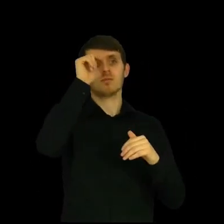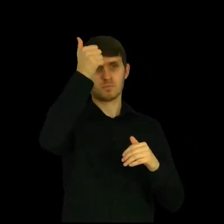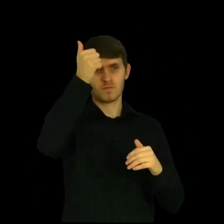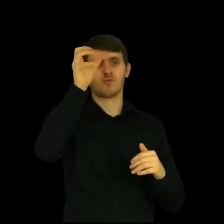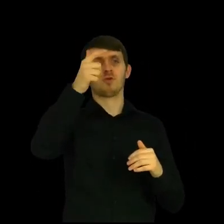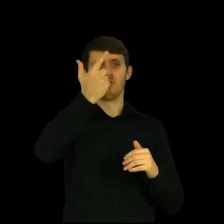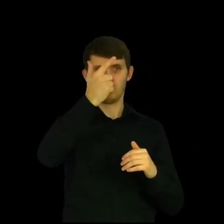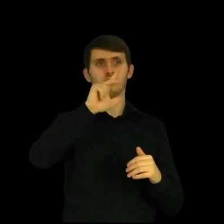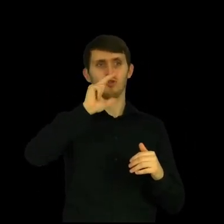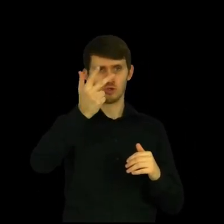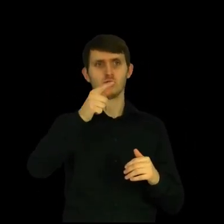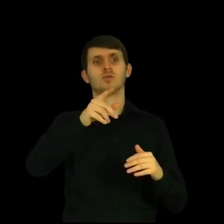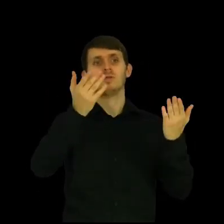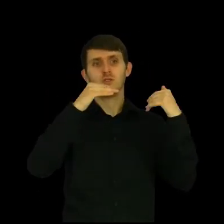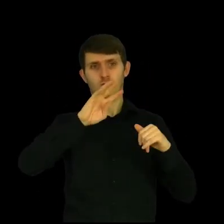rows, so